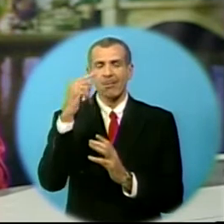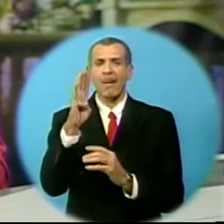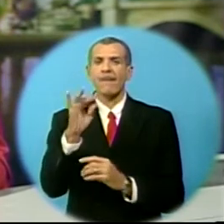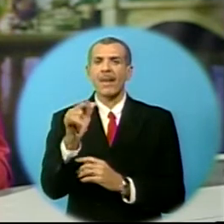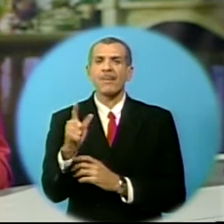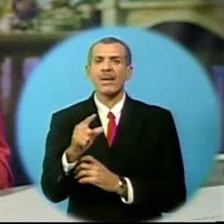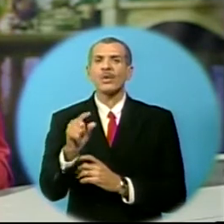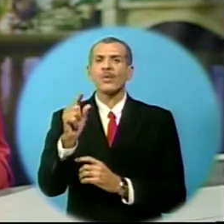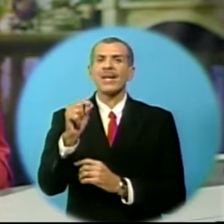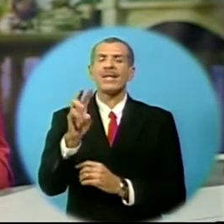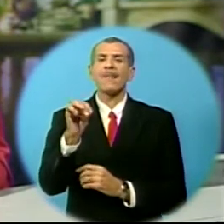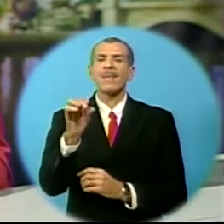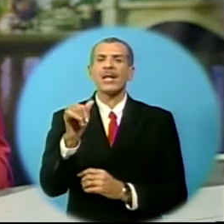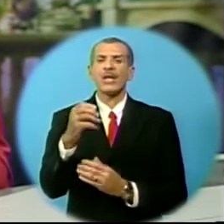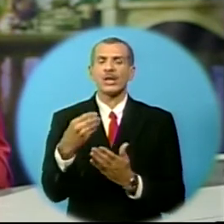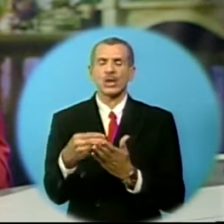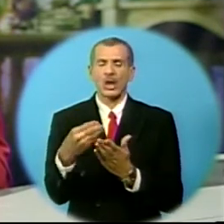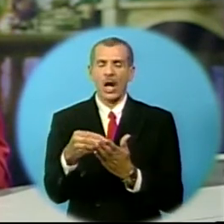by $20 million.